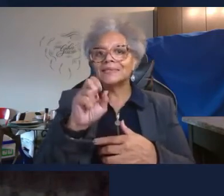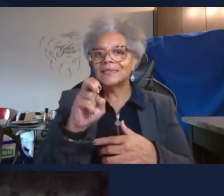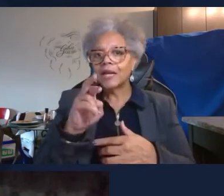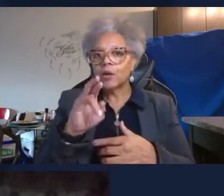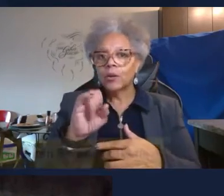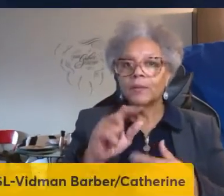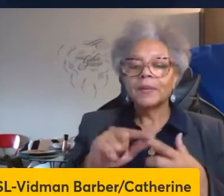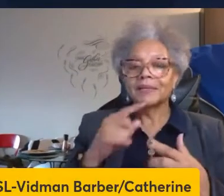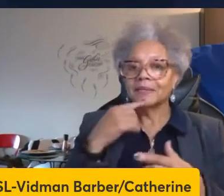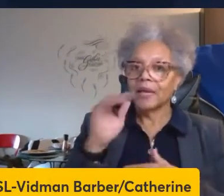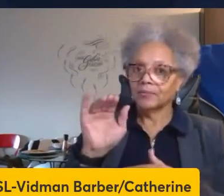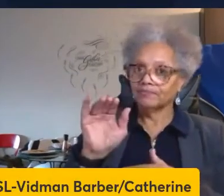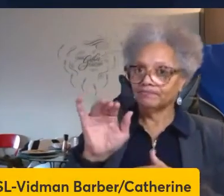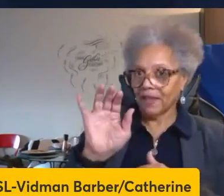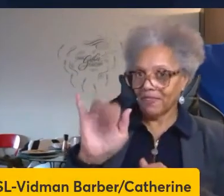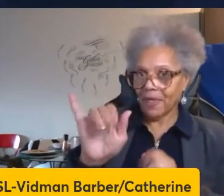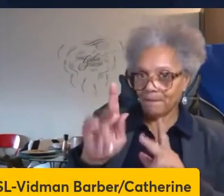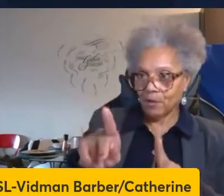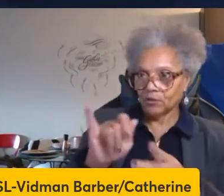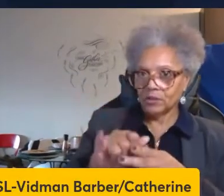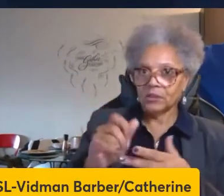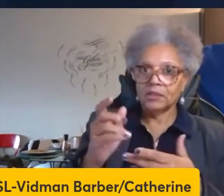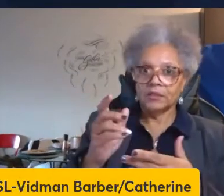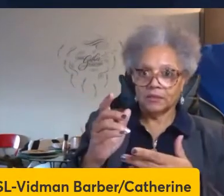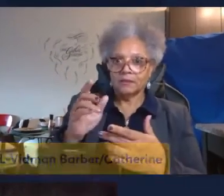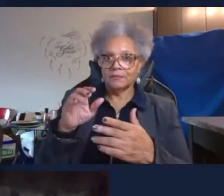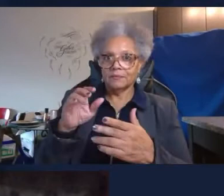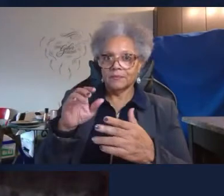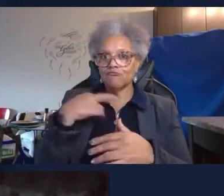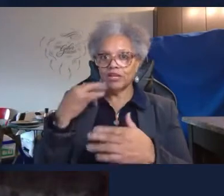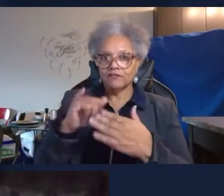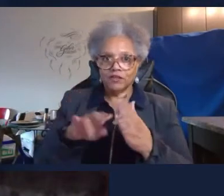type 2 diabetes. That's part of the dream and part of the longer term goal.